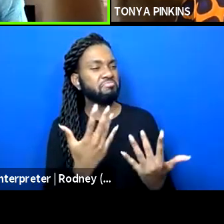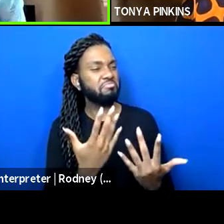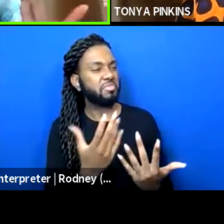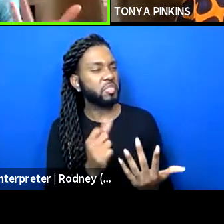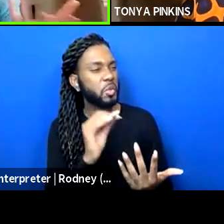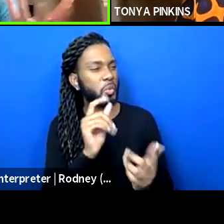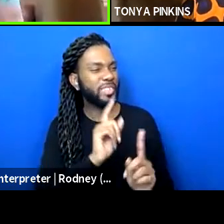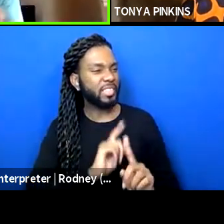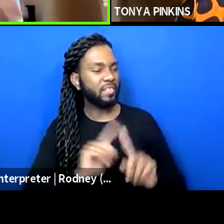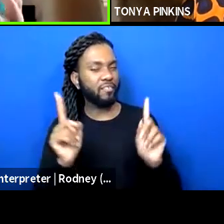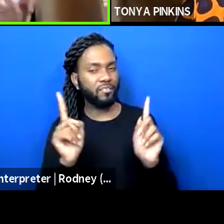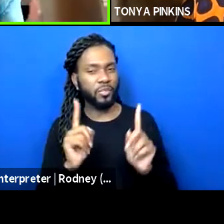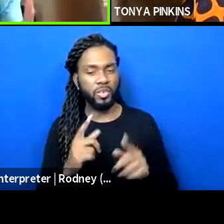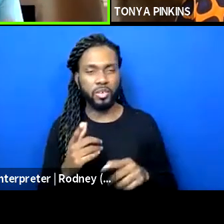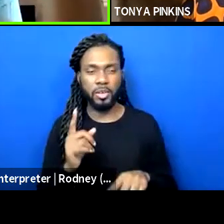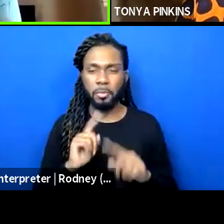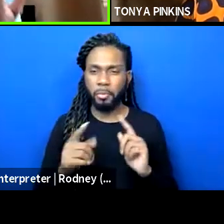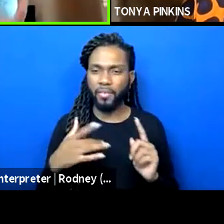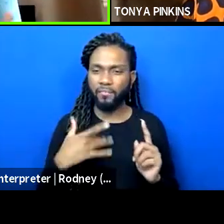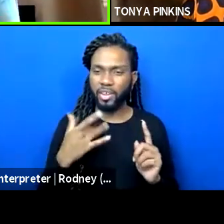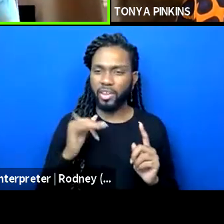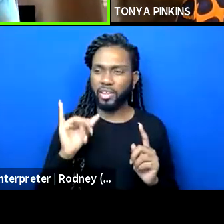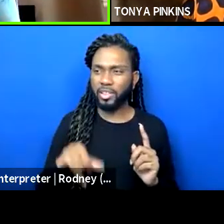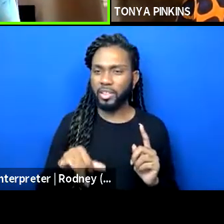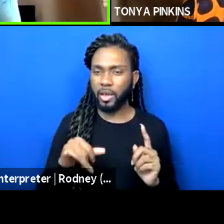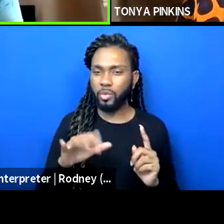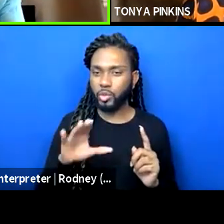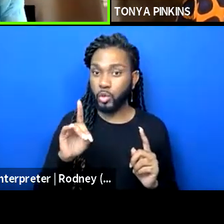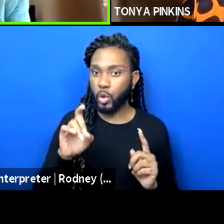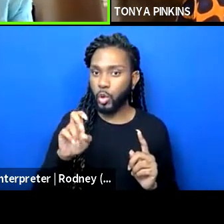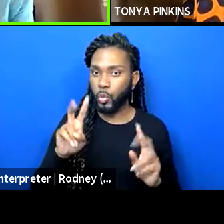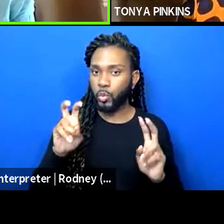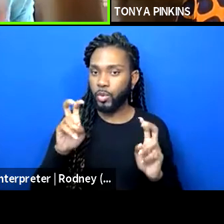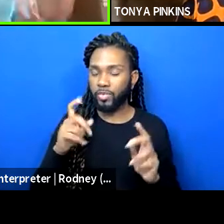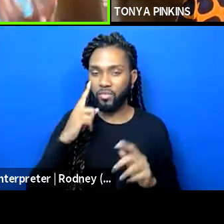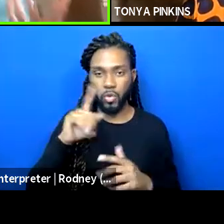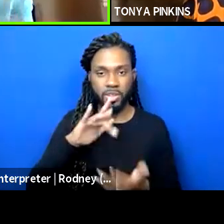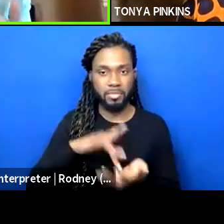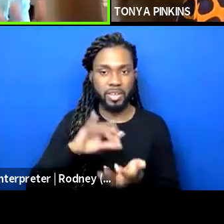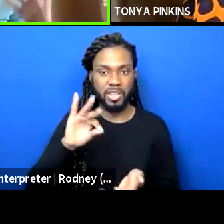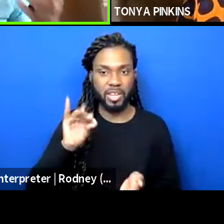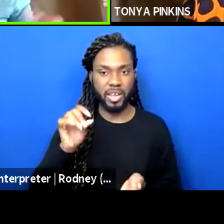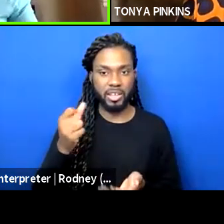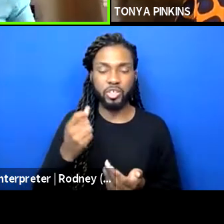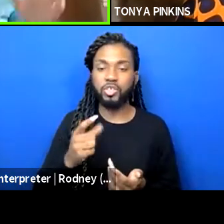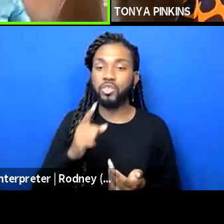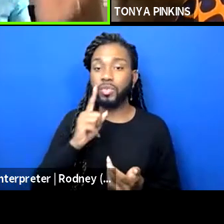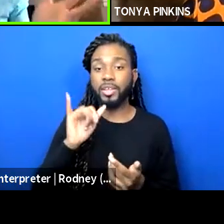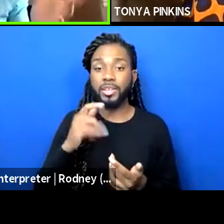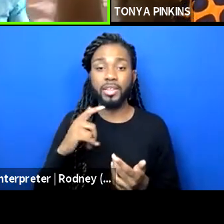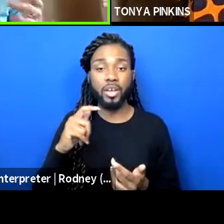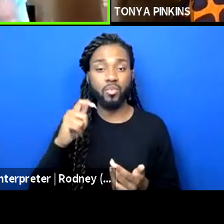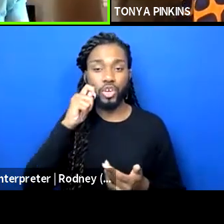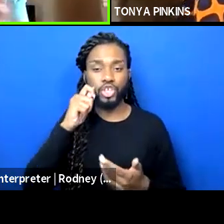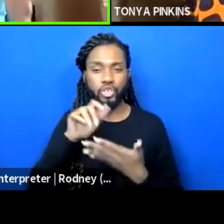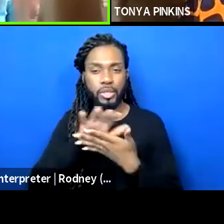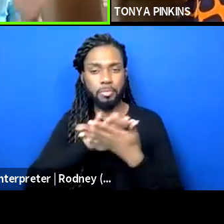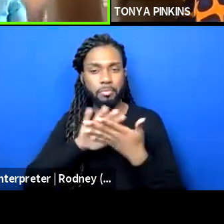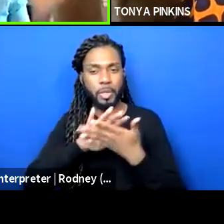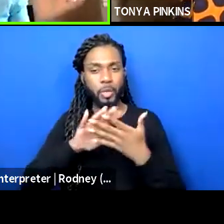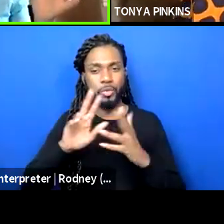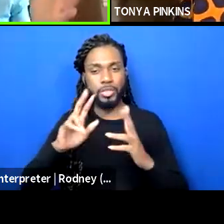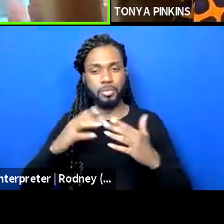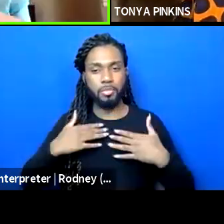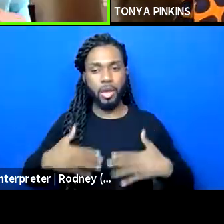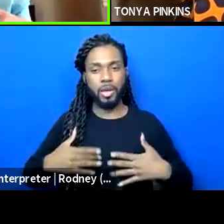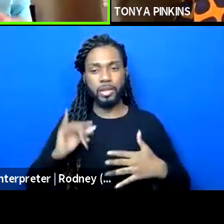different. And I was like, that was code. This is like mid 90s, right? So the racially ambiguous body, you know, always trending